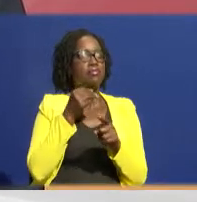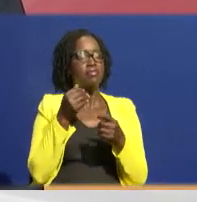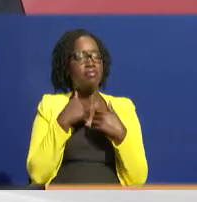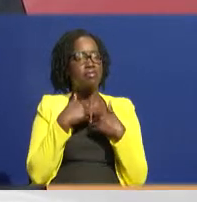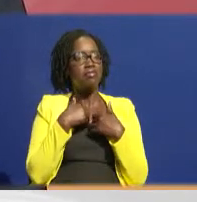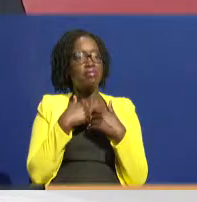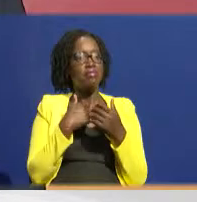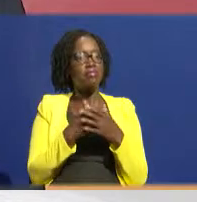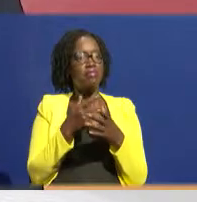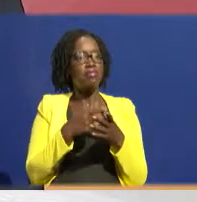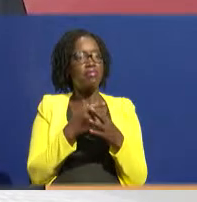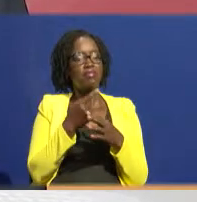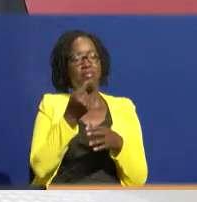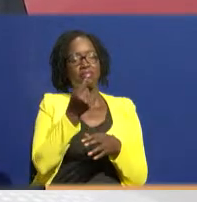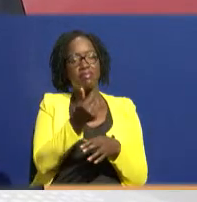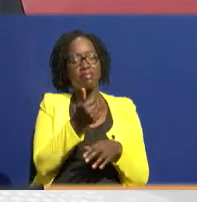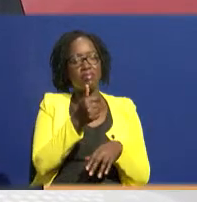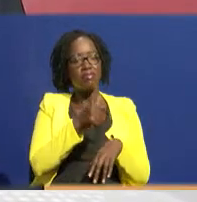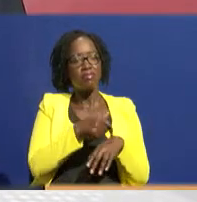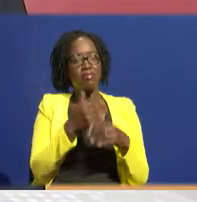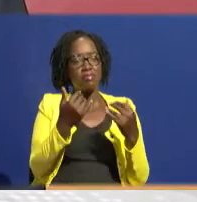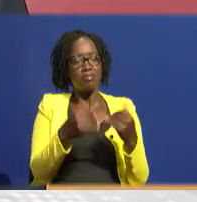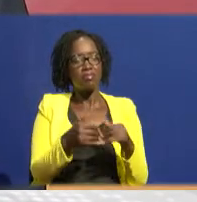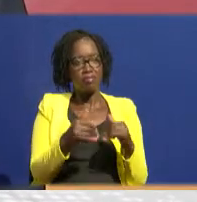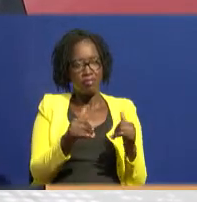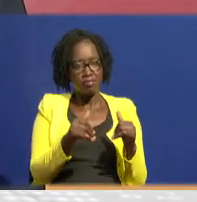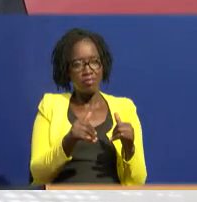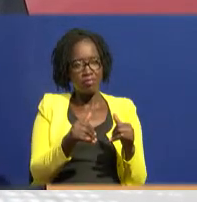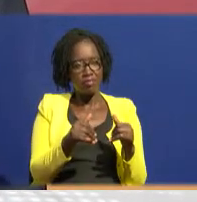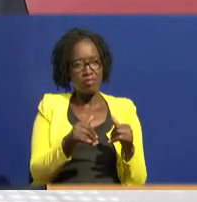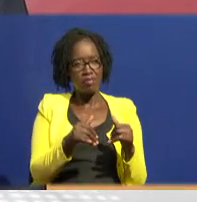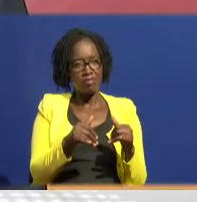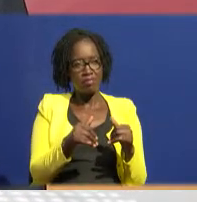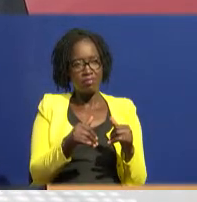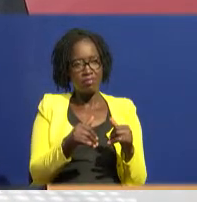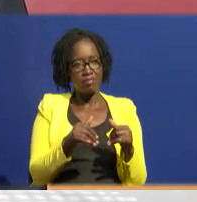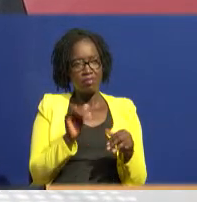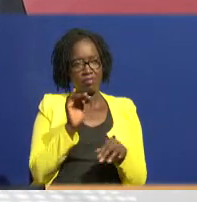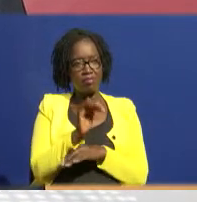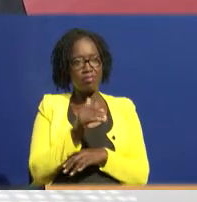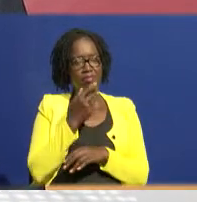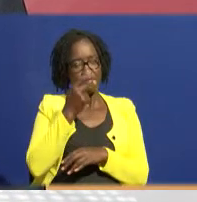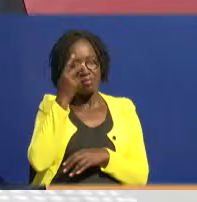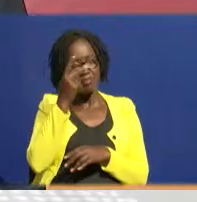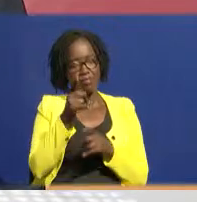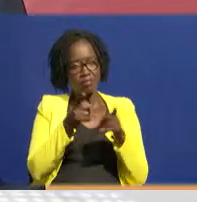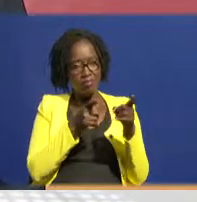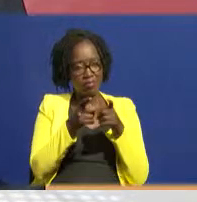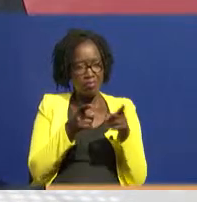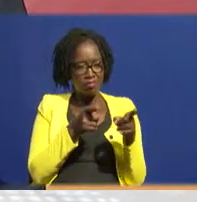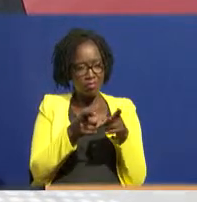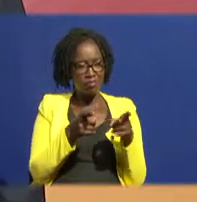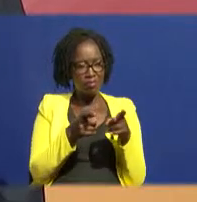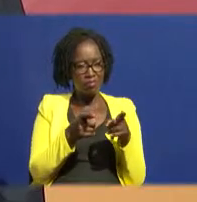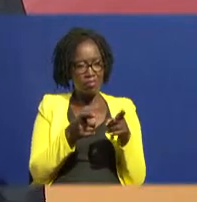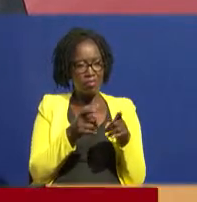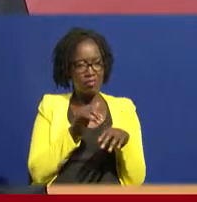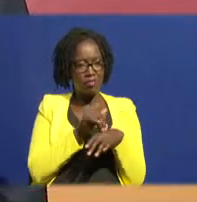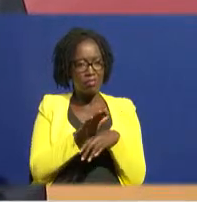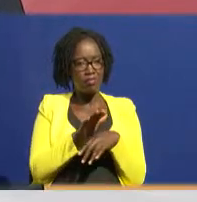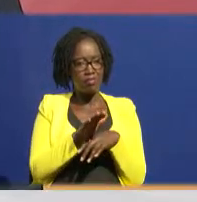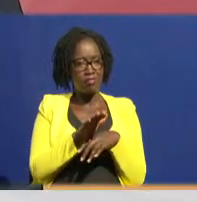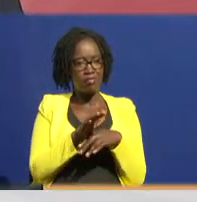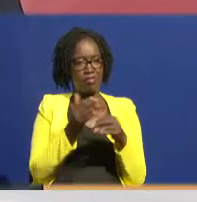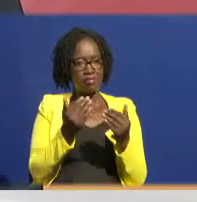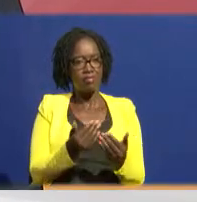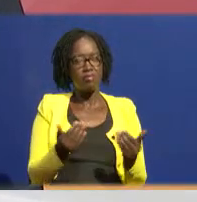then we give them few time to play. And I will ask the parents to restrict sending